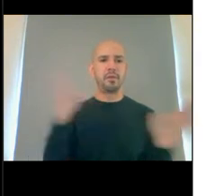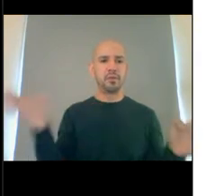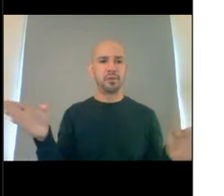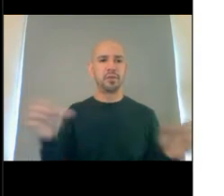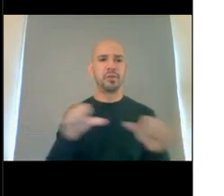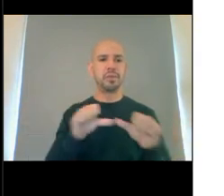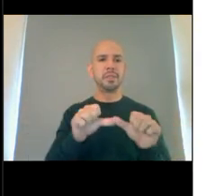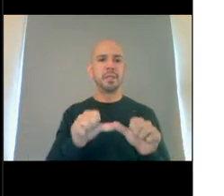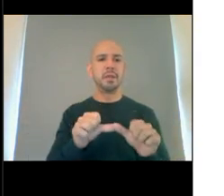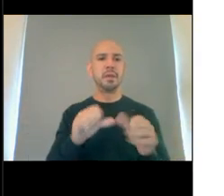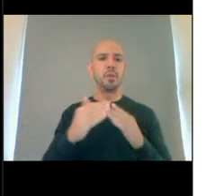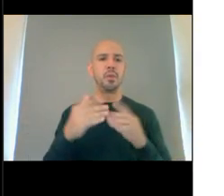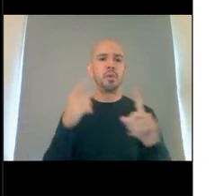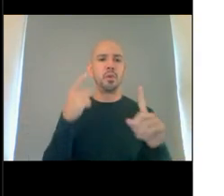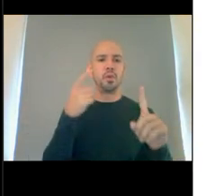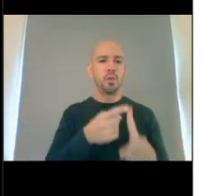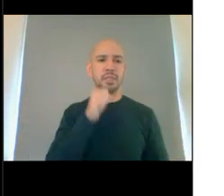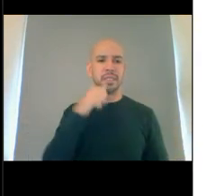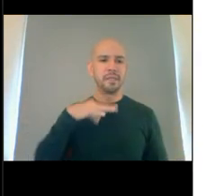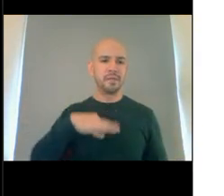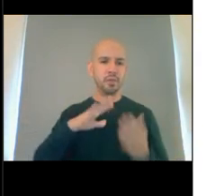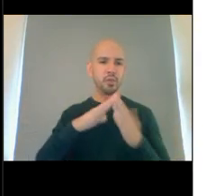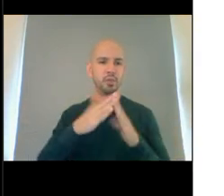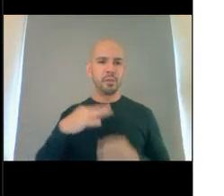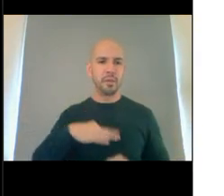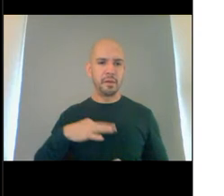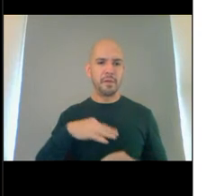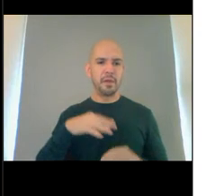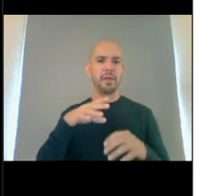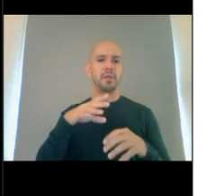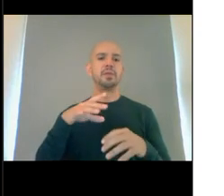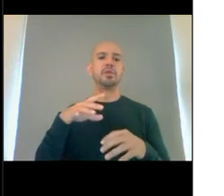geographic balance network integration housing and jobs considerations